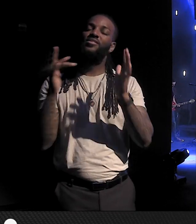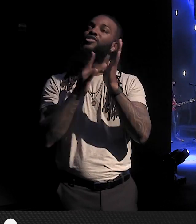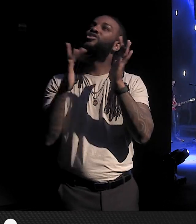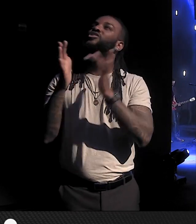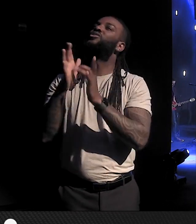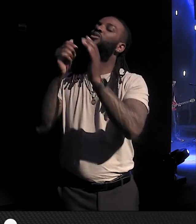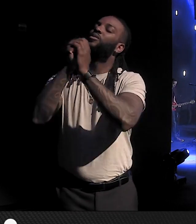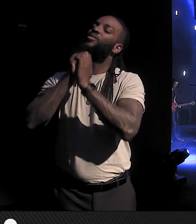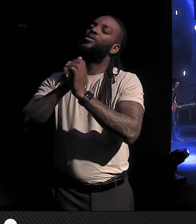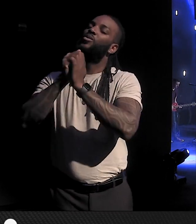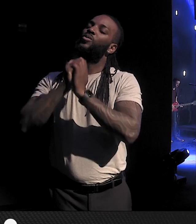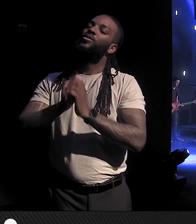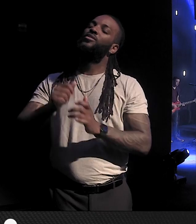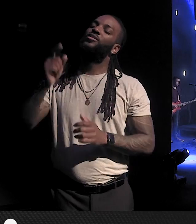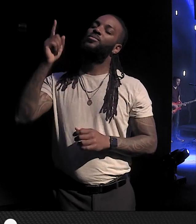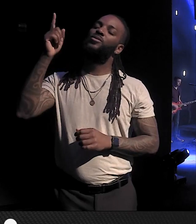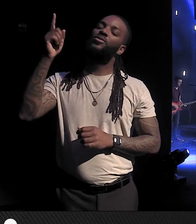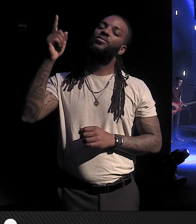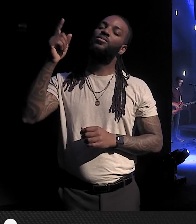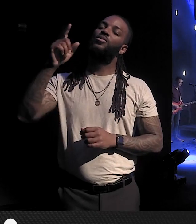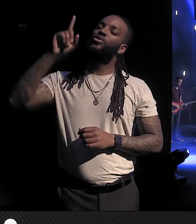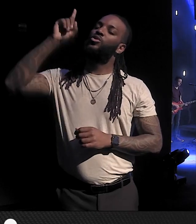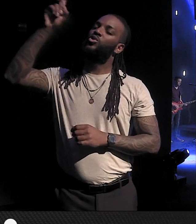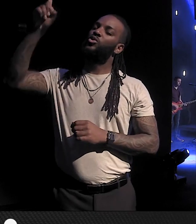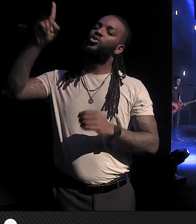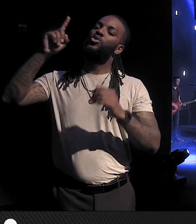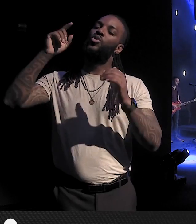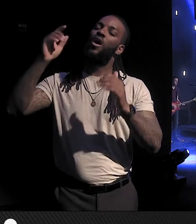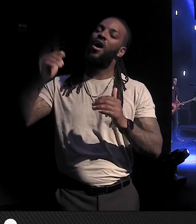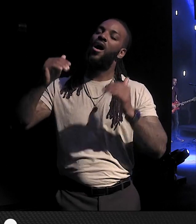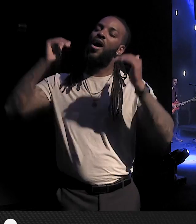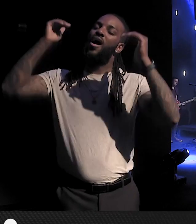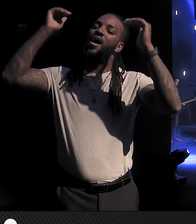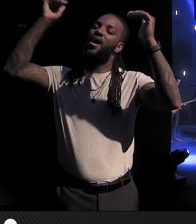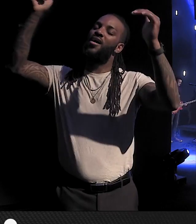We worship Your name. You are high and lifted up.